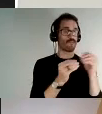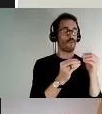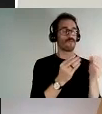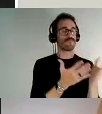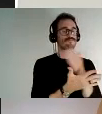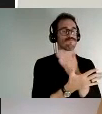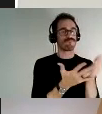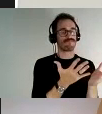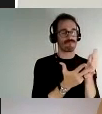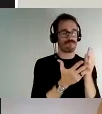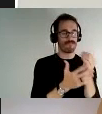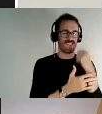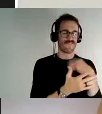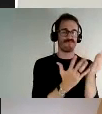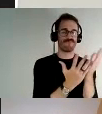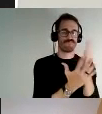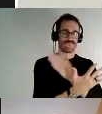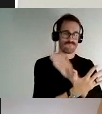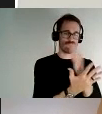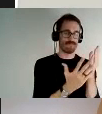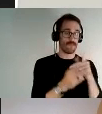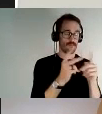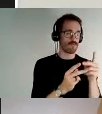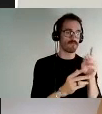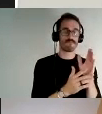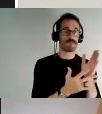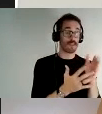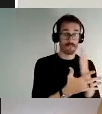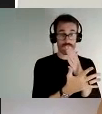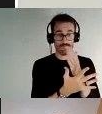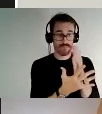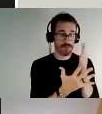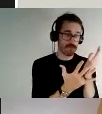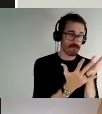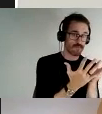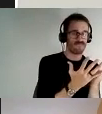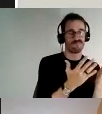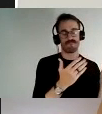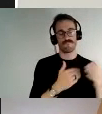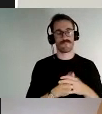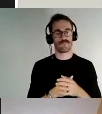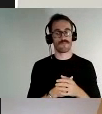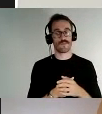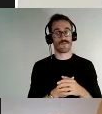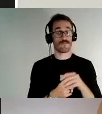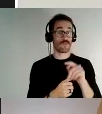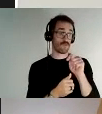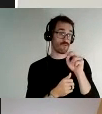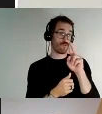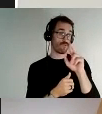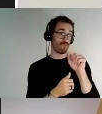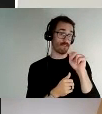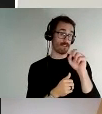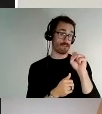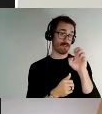there's a spectrum of genders that people can identify with. So transsexual people are people who